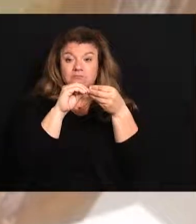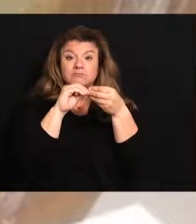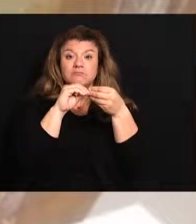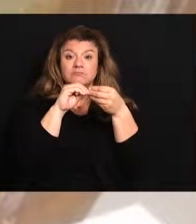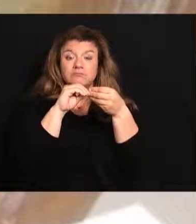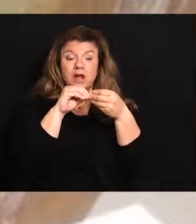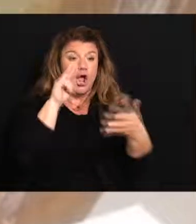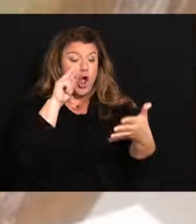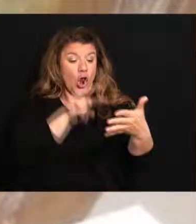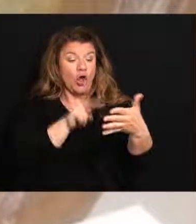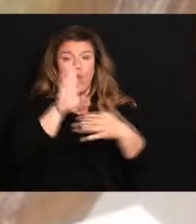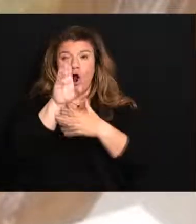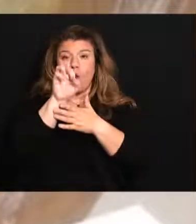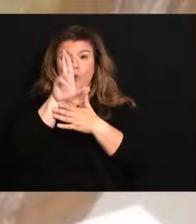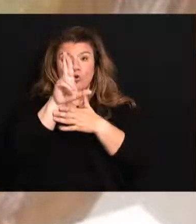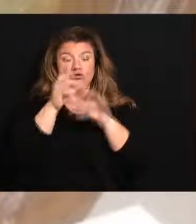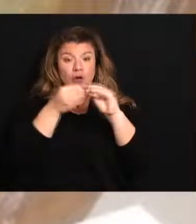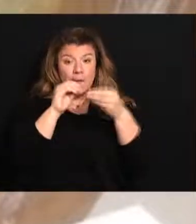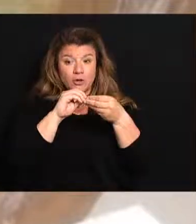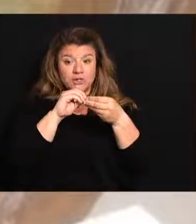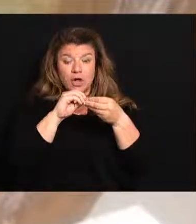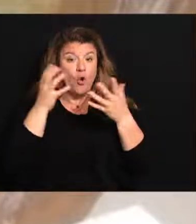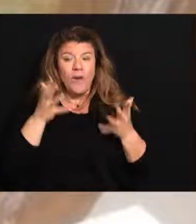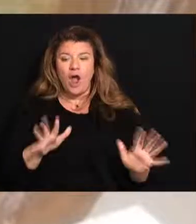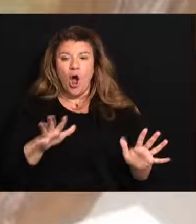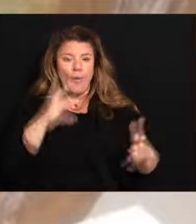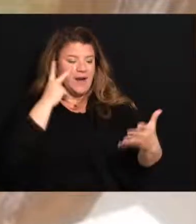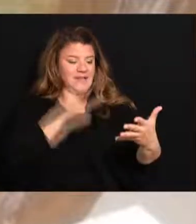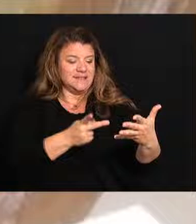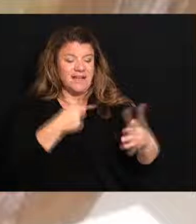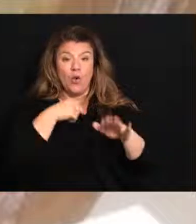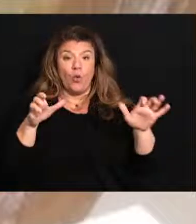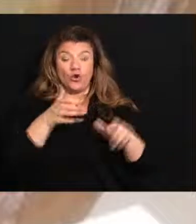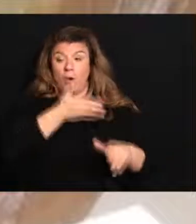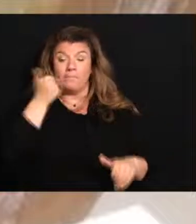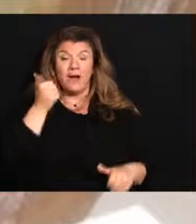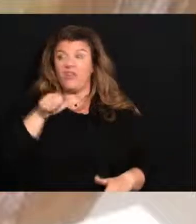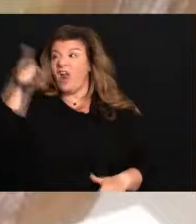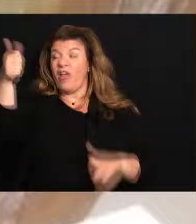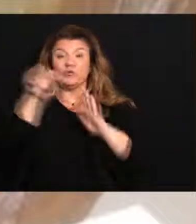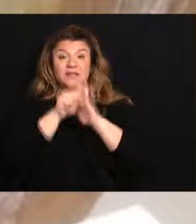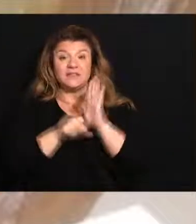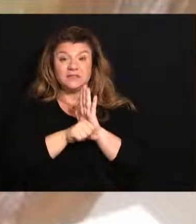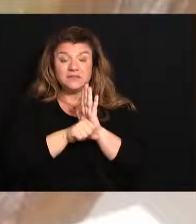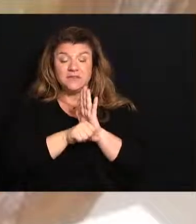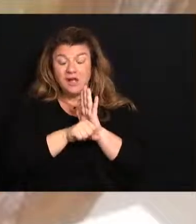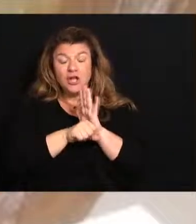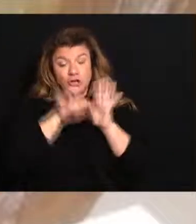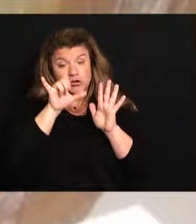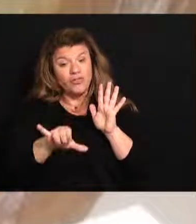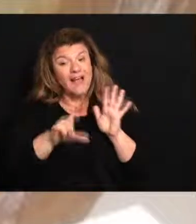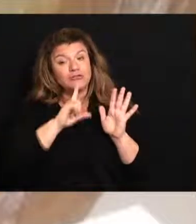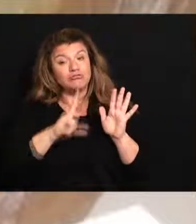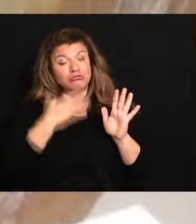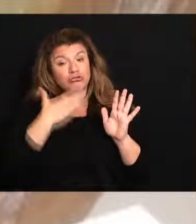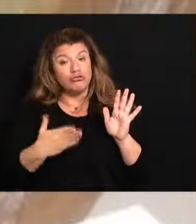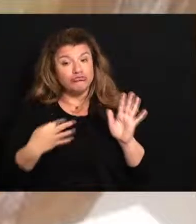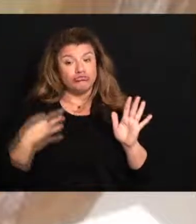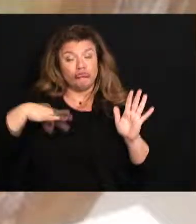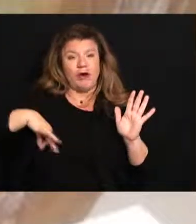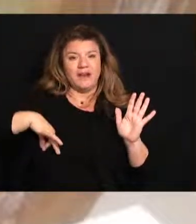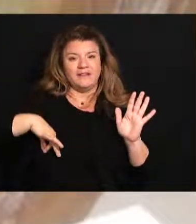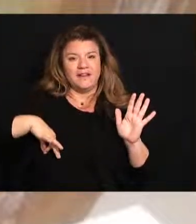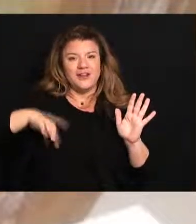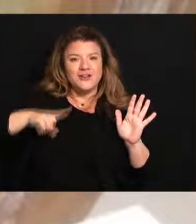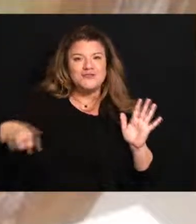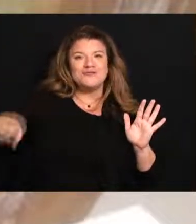and look at our booster rates, we see that we are doing better than many states. So that is really a credit to all of